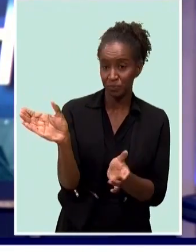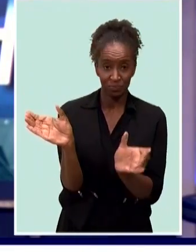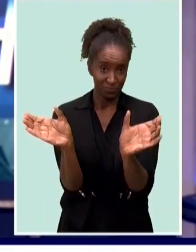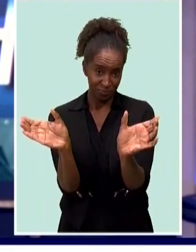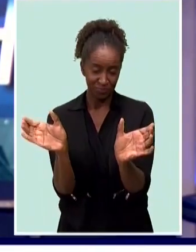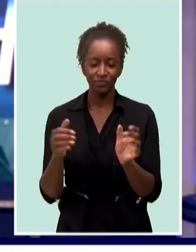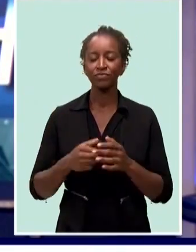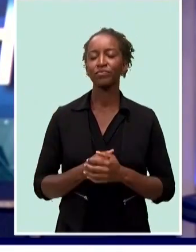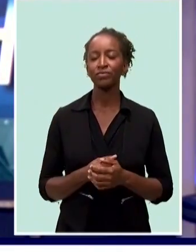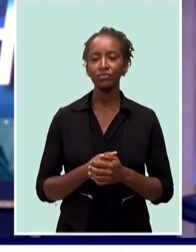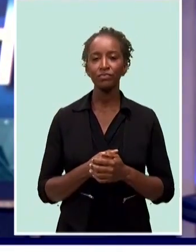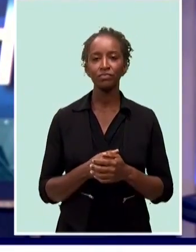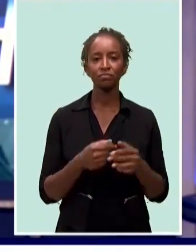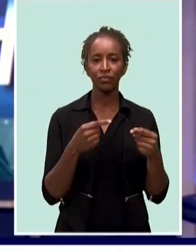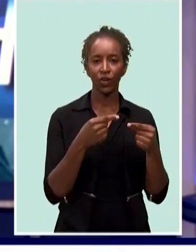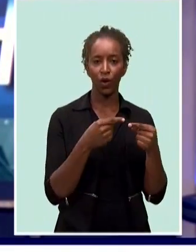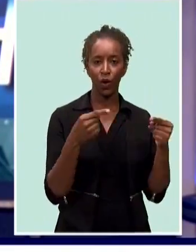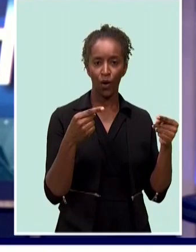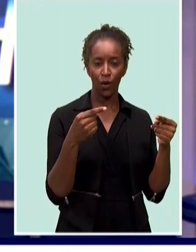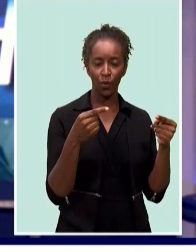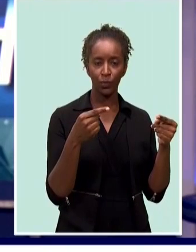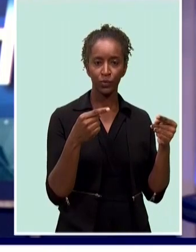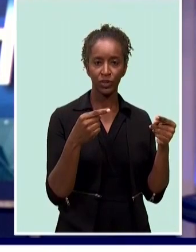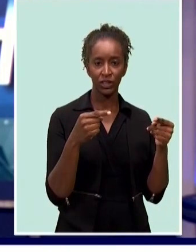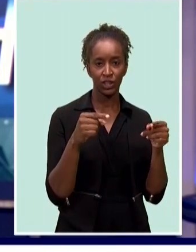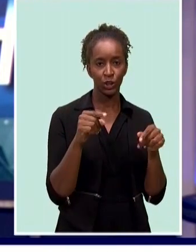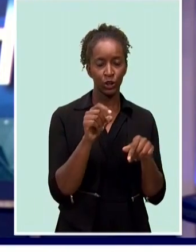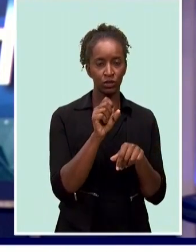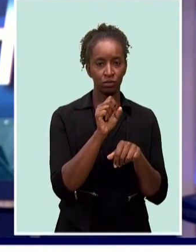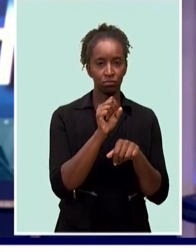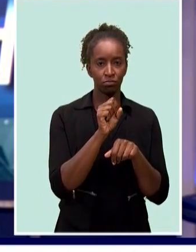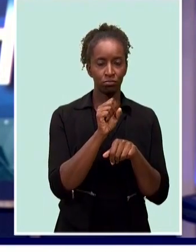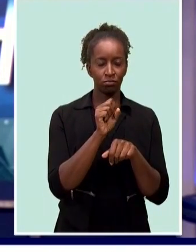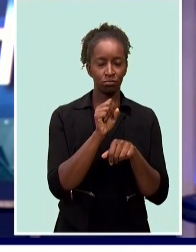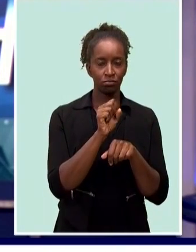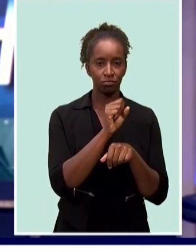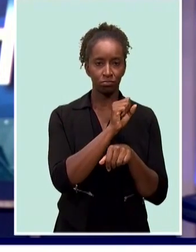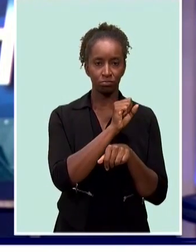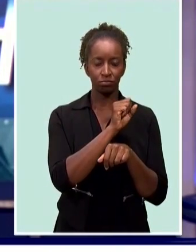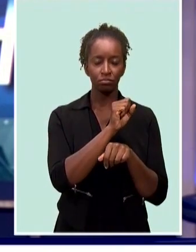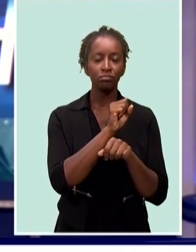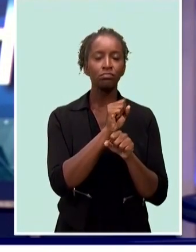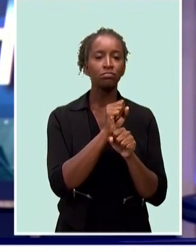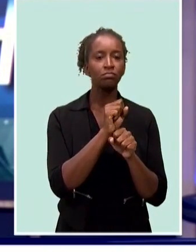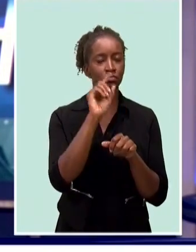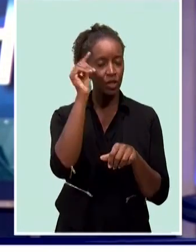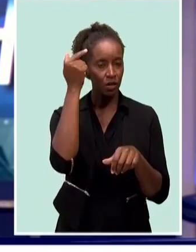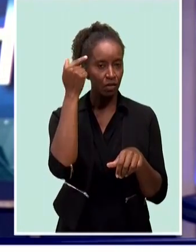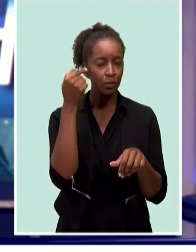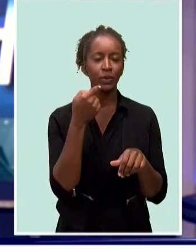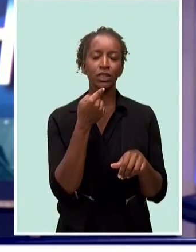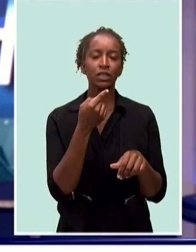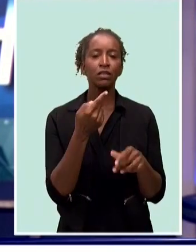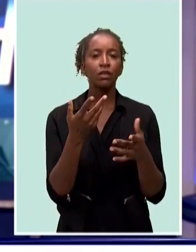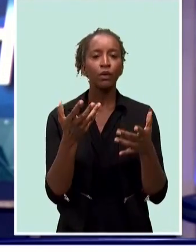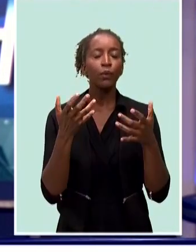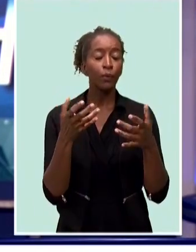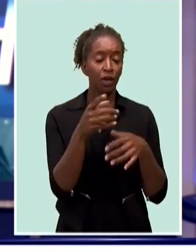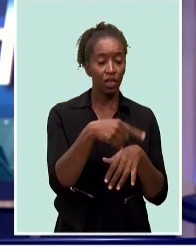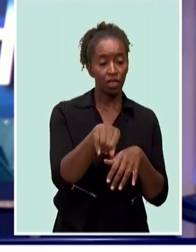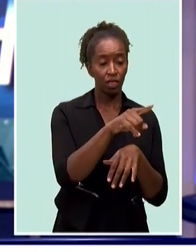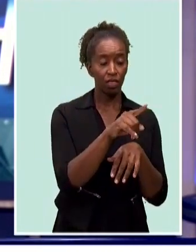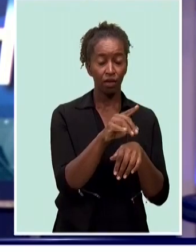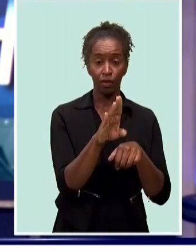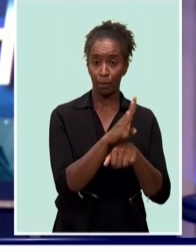opposition Senator Caswell Franklin says that job losses are expected due to the plastics ban, and he wants some consideration given to